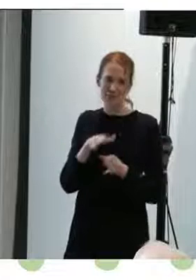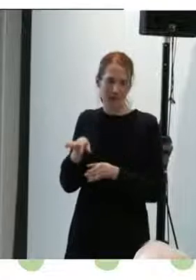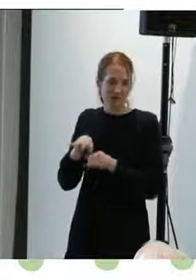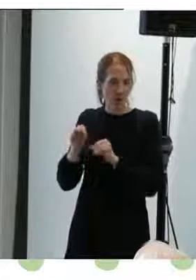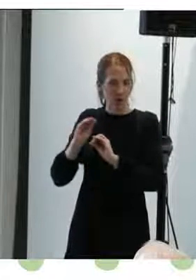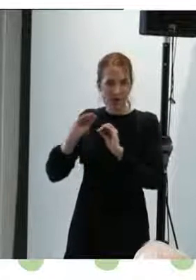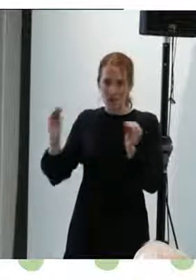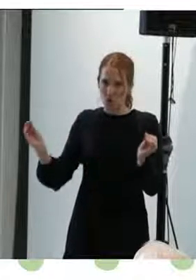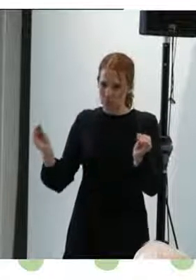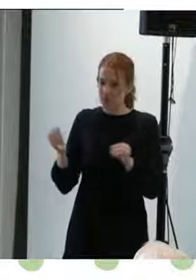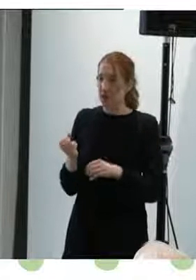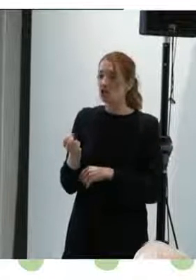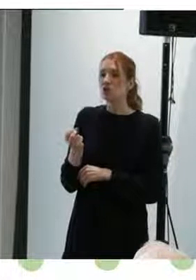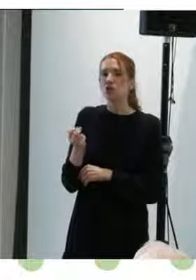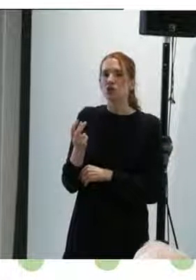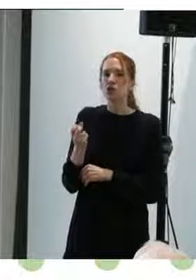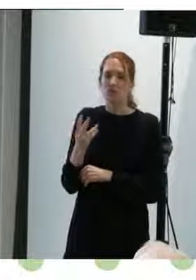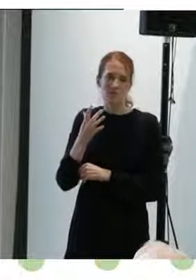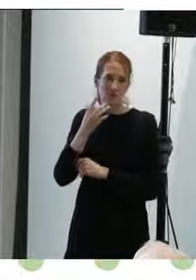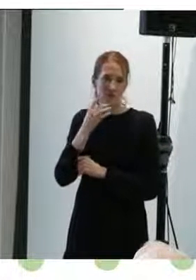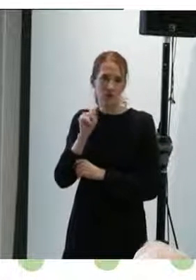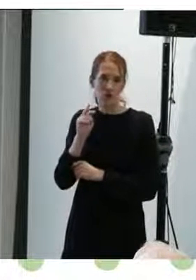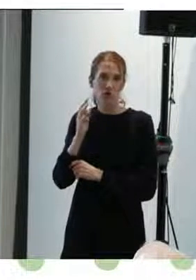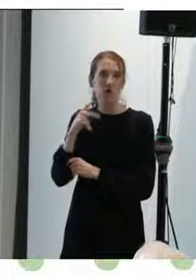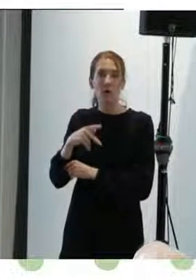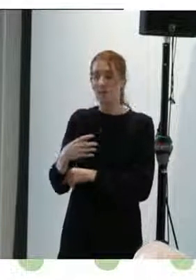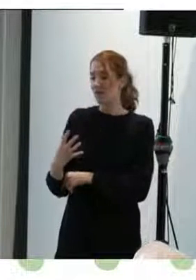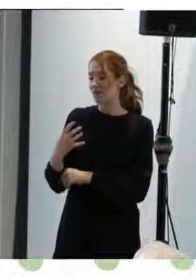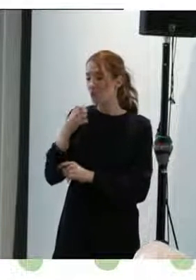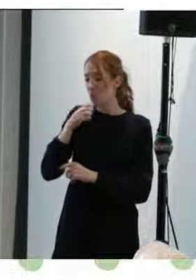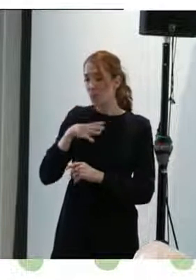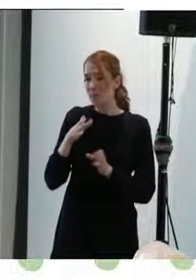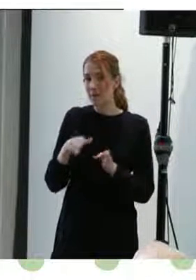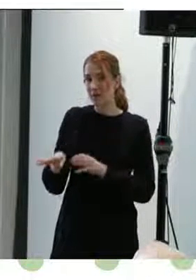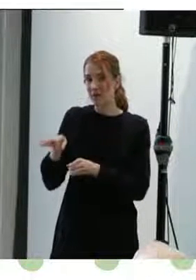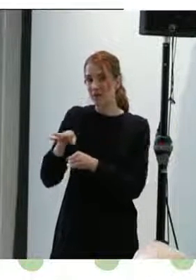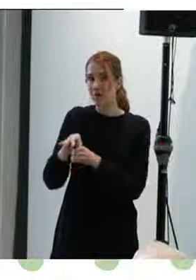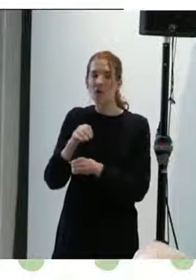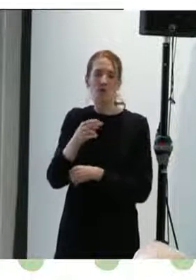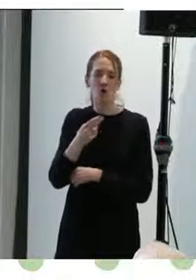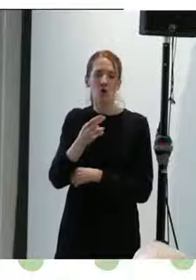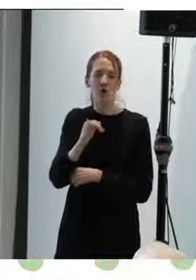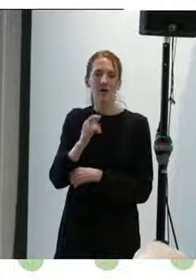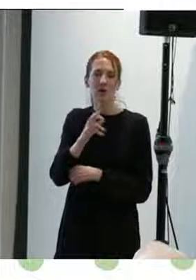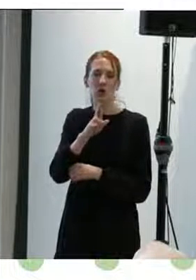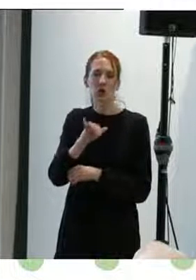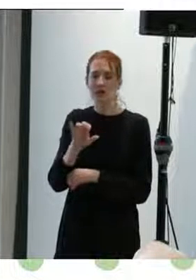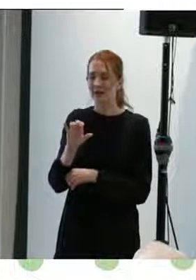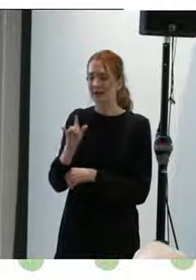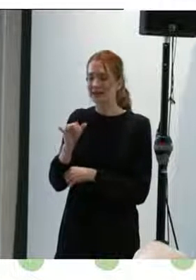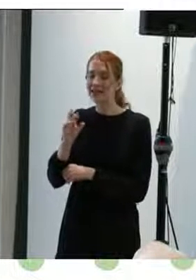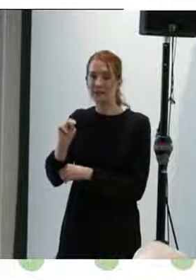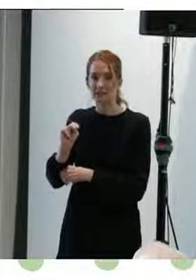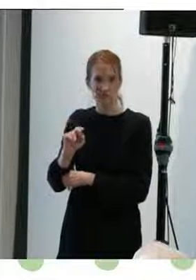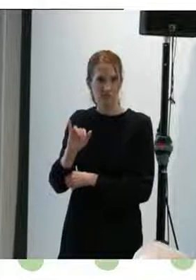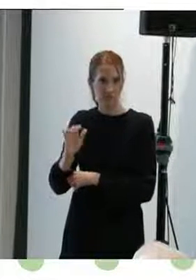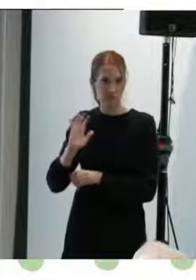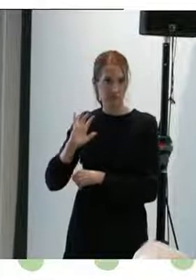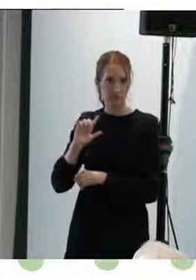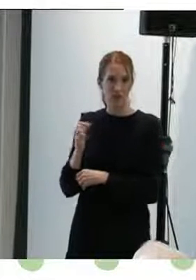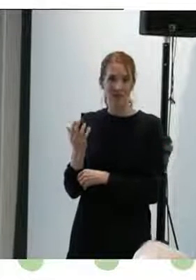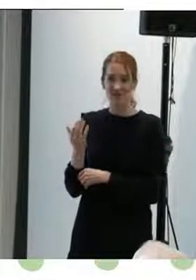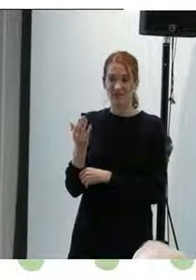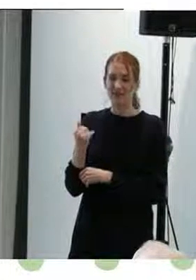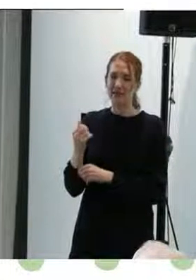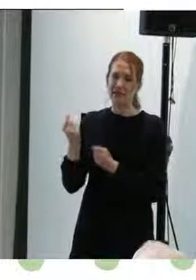all. 12 preferred Donald Trump, and 4 women planned to vote for Hillary Clinton. And this is a time in 2015 when many elite scholars had told